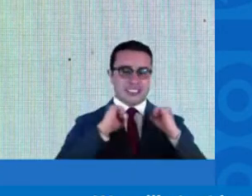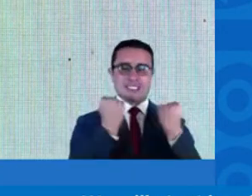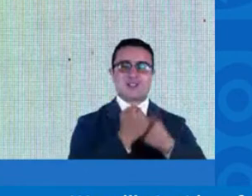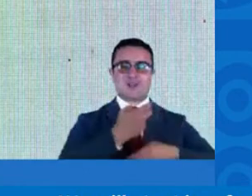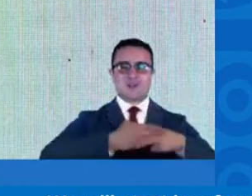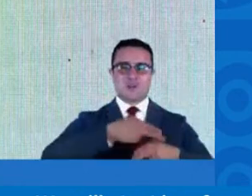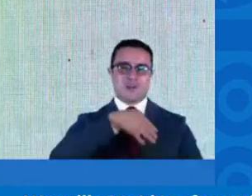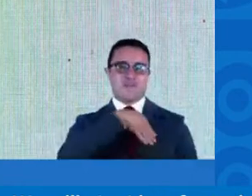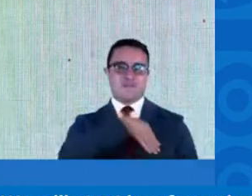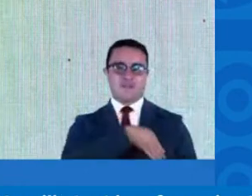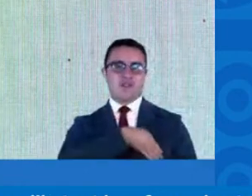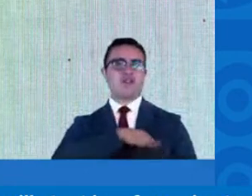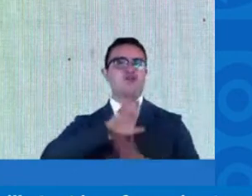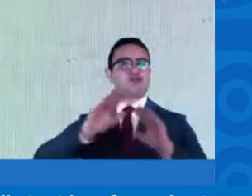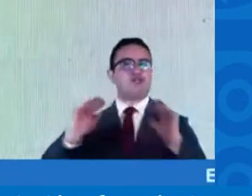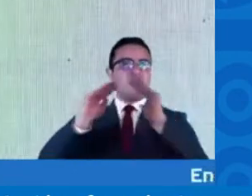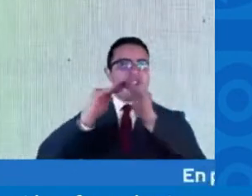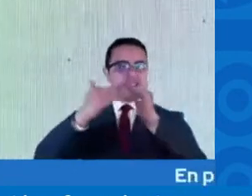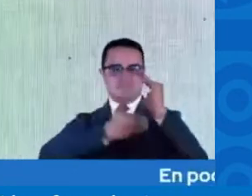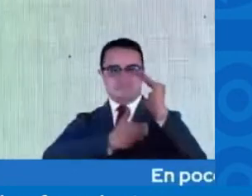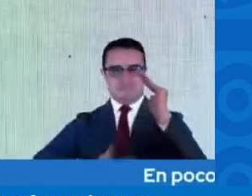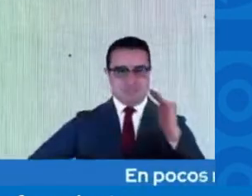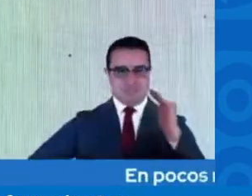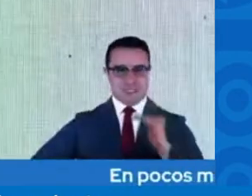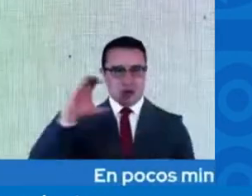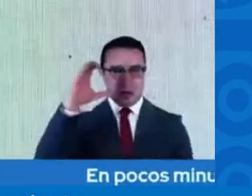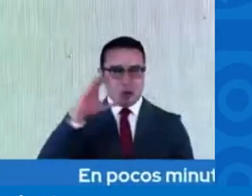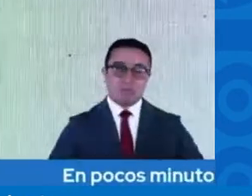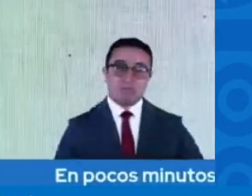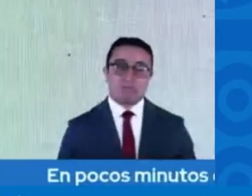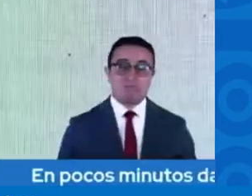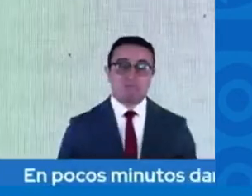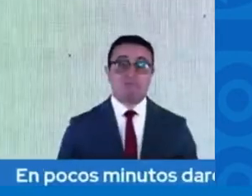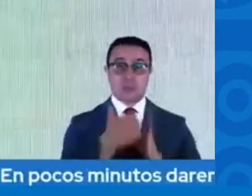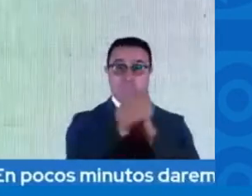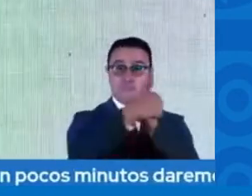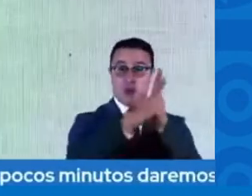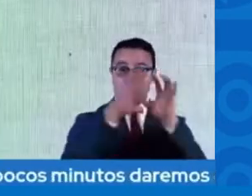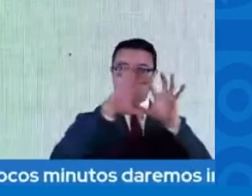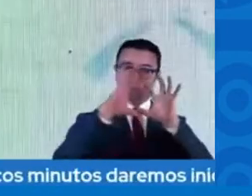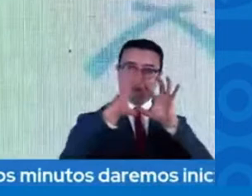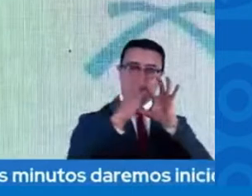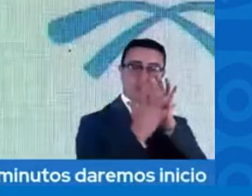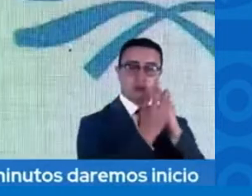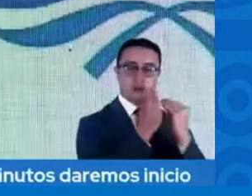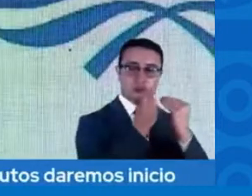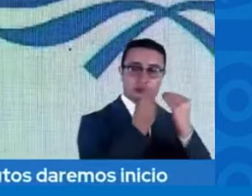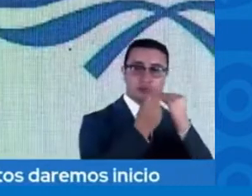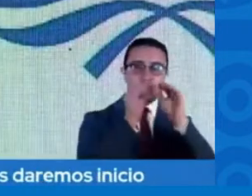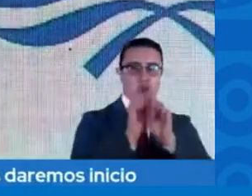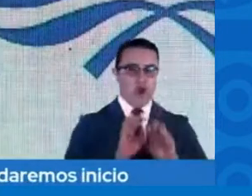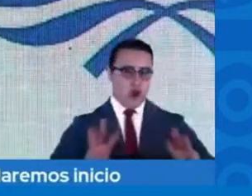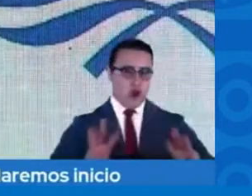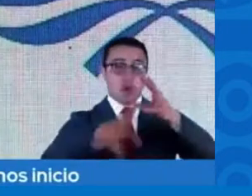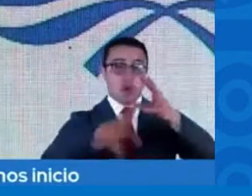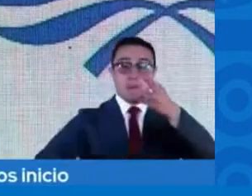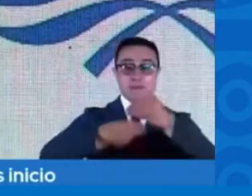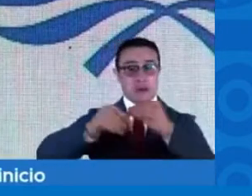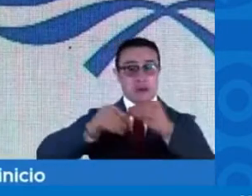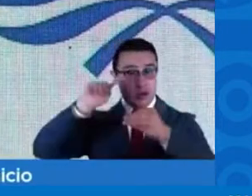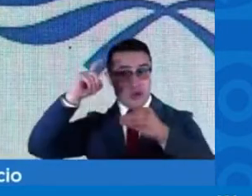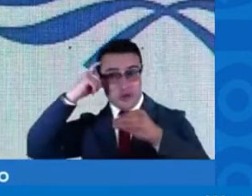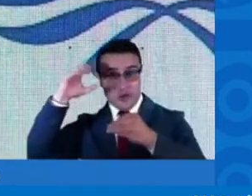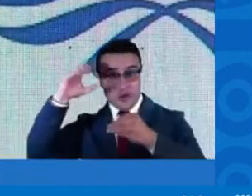Nariño de la Presidencia de Colombia. Para el Programa Mundial de Alimentos de las Naciones Unidas y para el Gobierno de World Colombia, Food Program